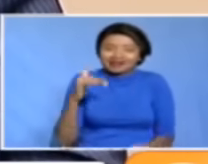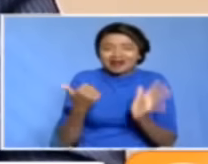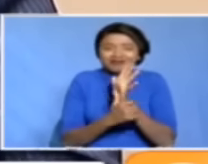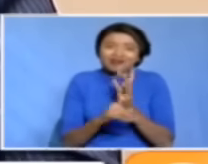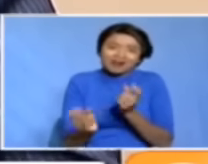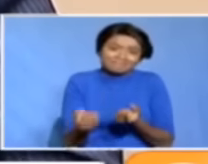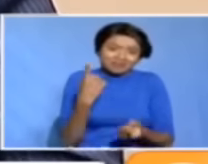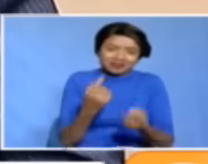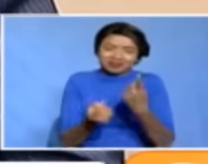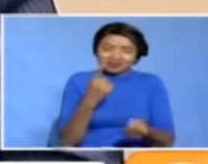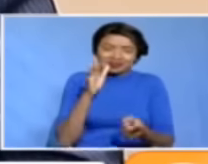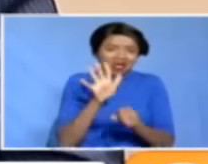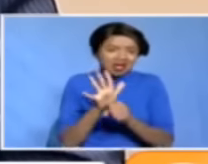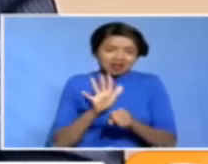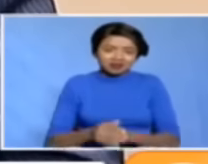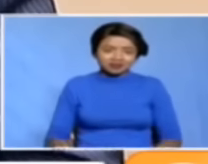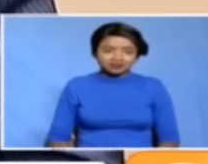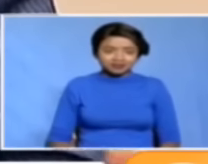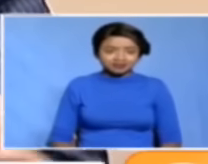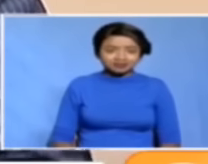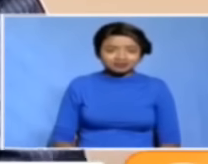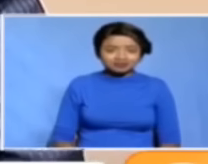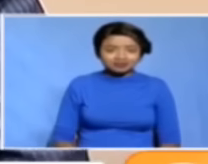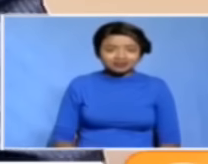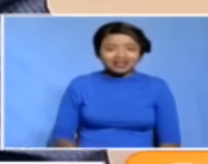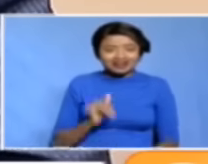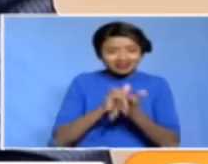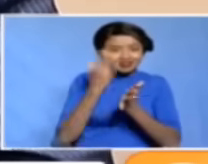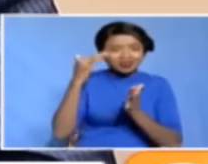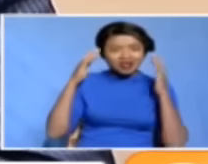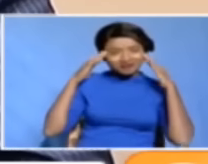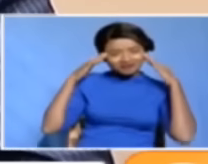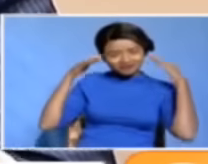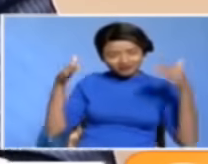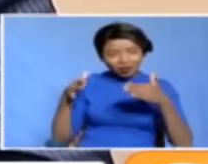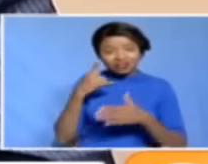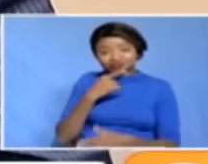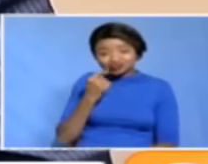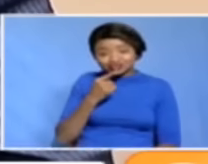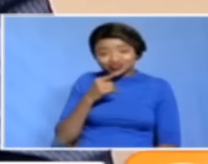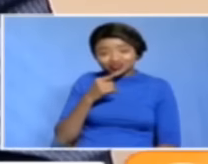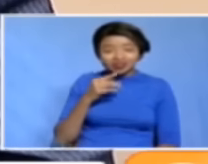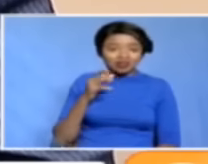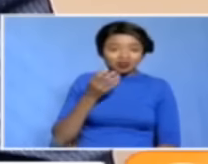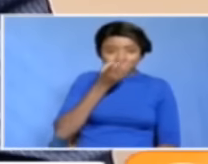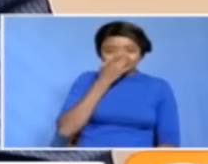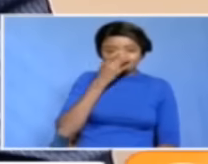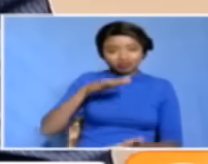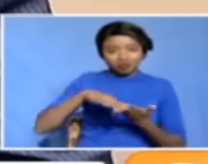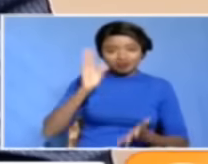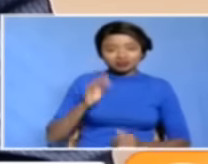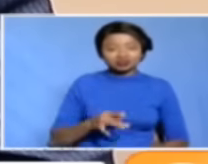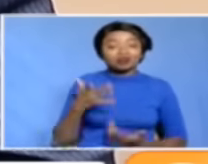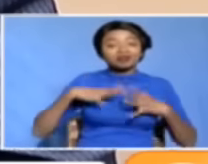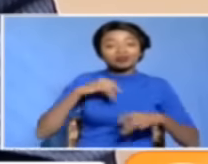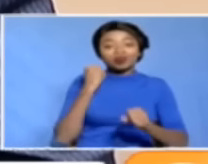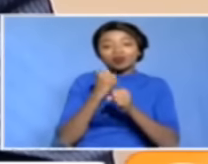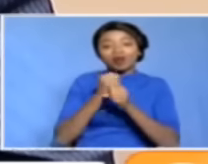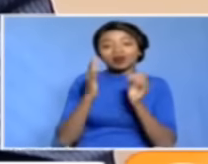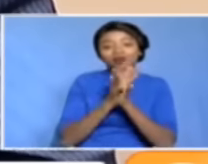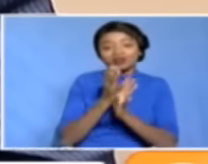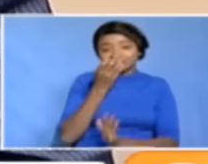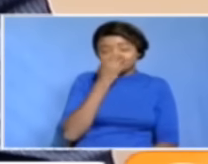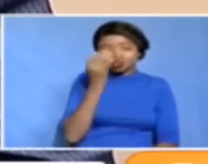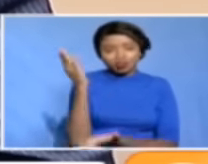rest, nobody is bothered about them. The whole focus is on William Ruto. But you say and those of us, yeah. And those of us who work with William Ruto,